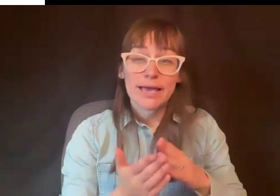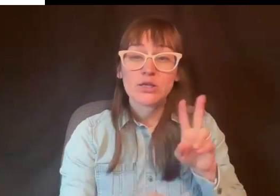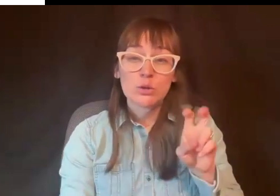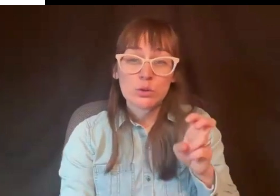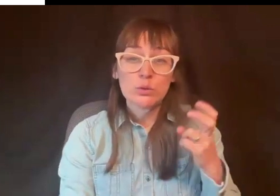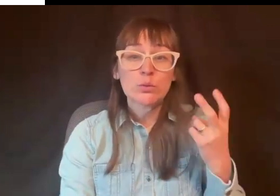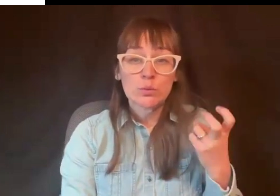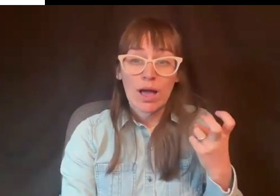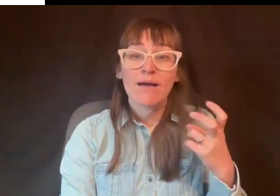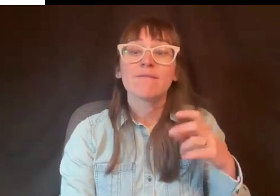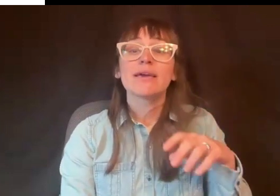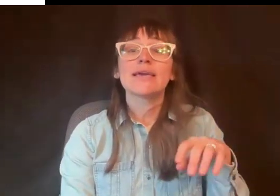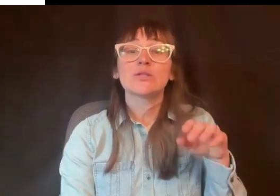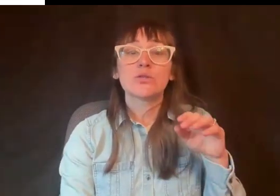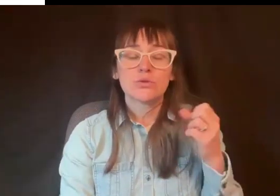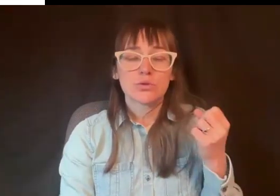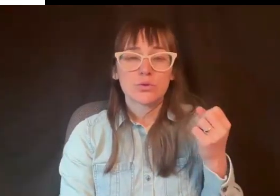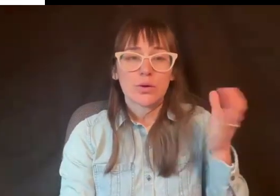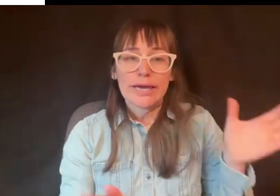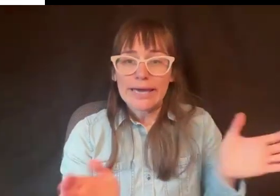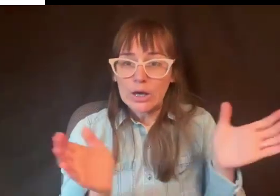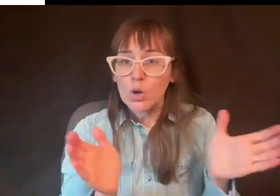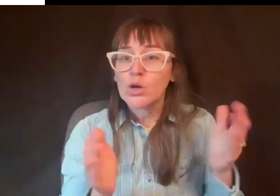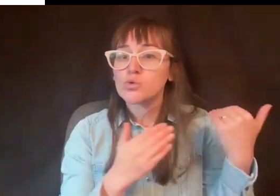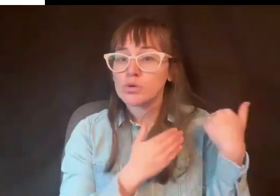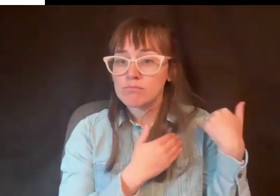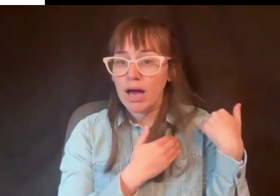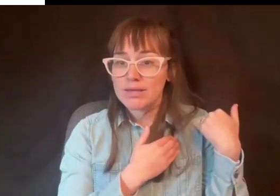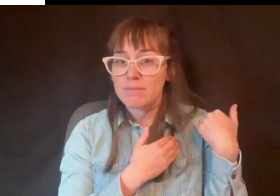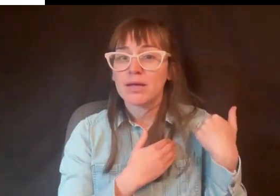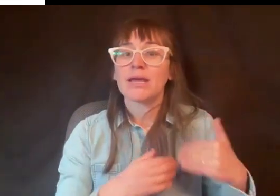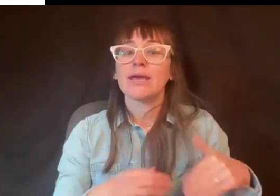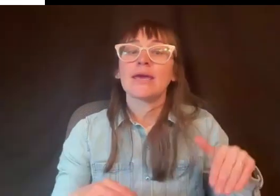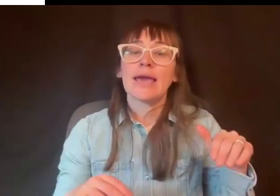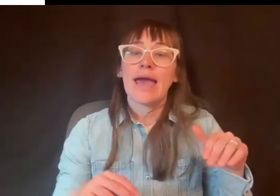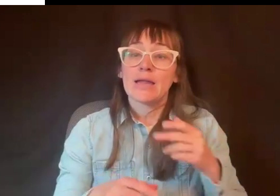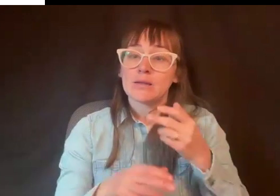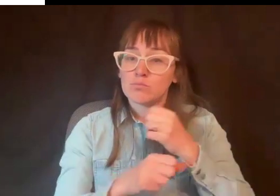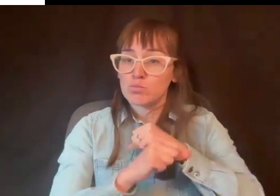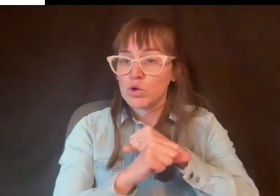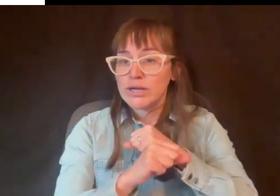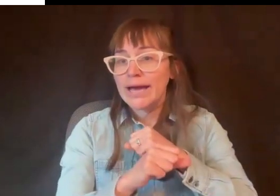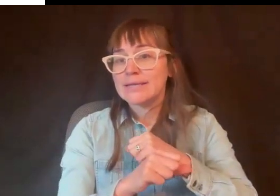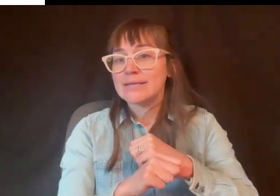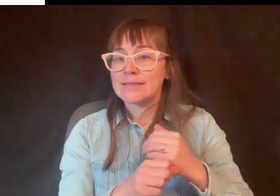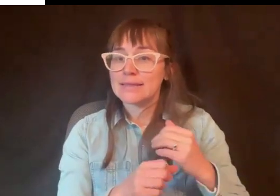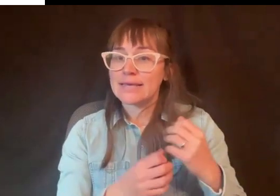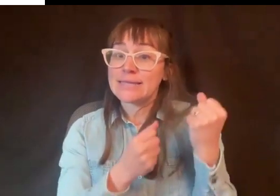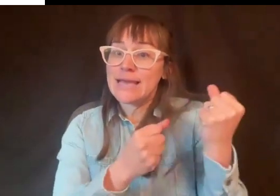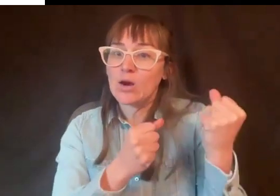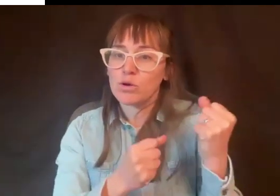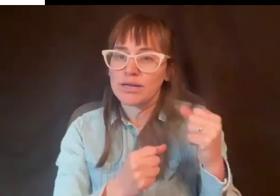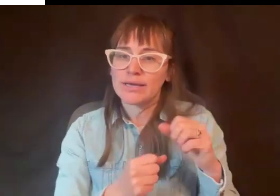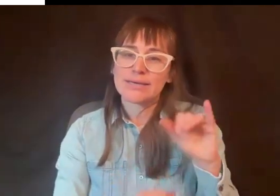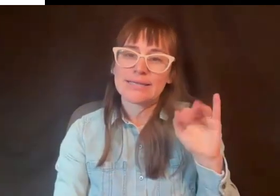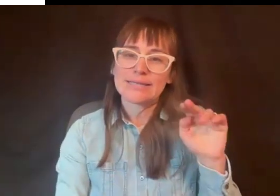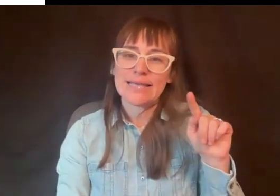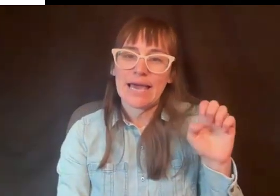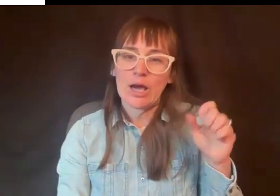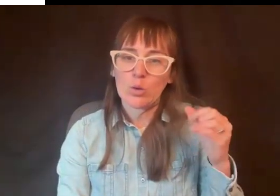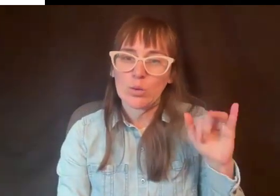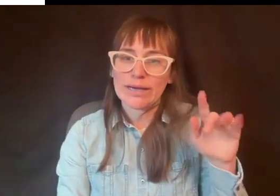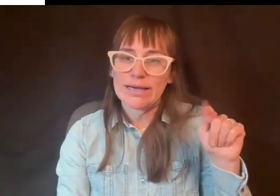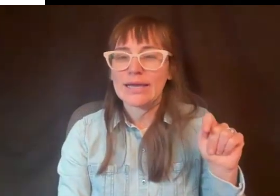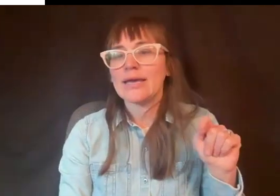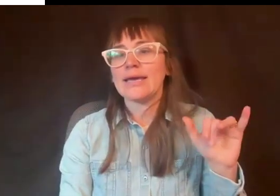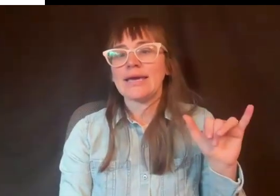these activities while ensuring responsible oversight of federal funds and to protect the integrity of the aging services network. And the state has chosen to reiterate